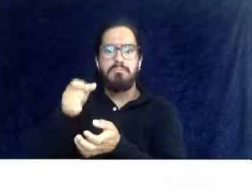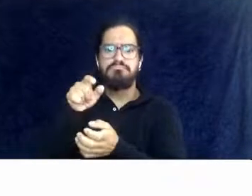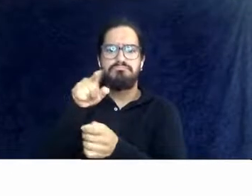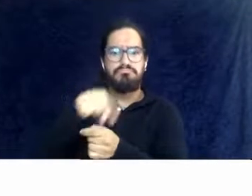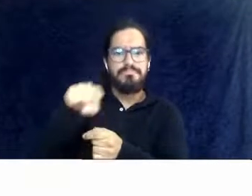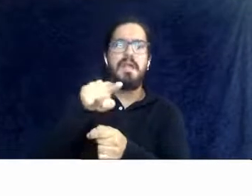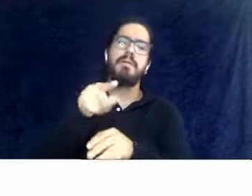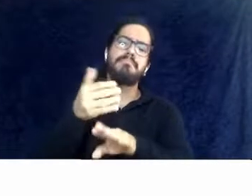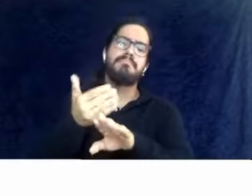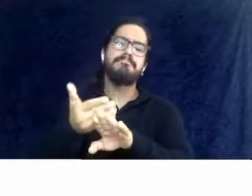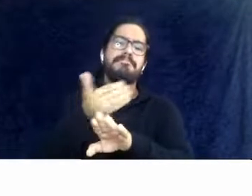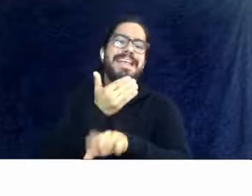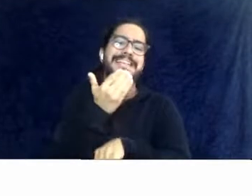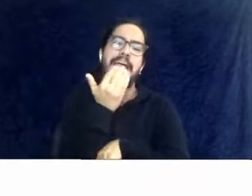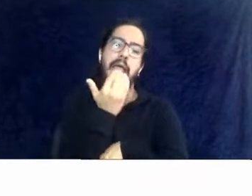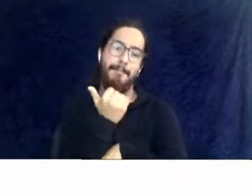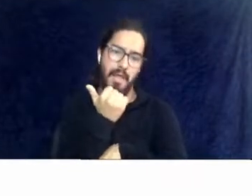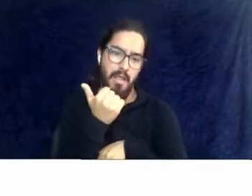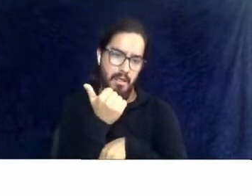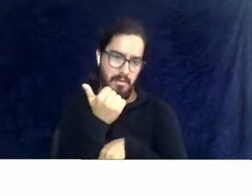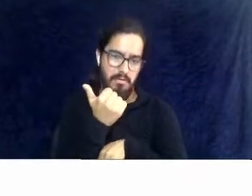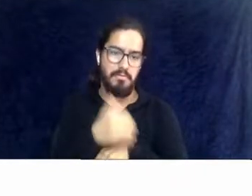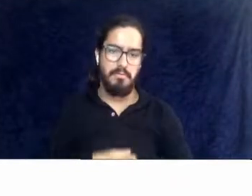metabolic biomarkers. Next, please.